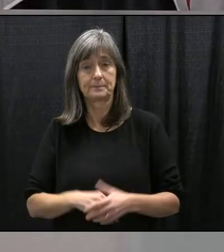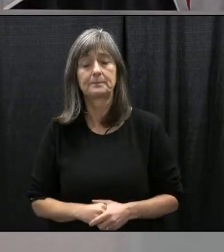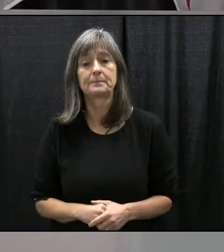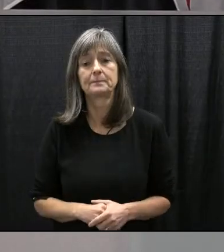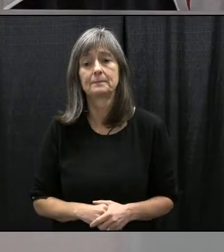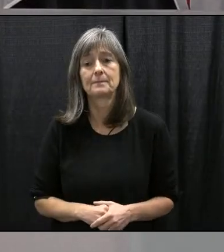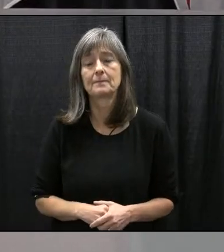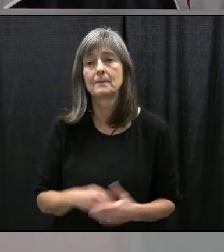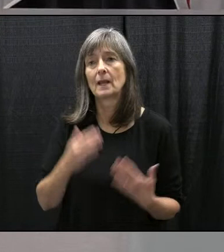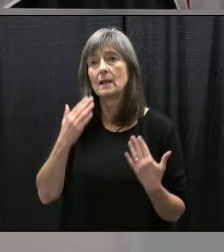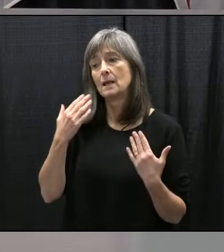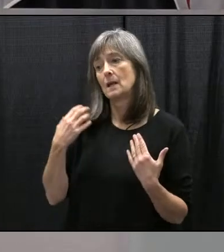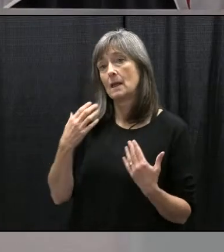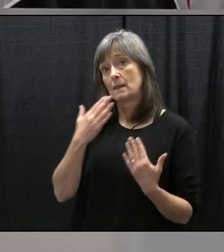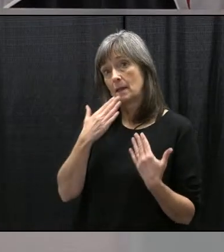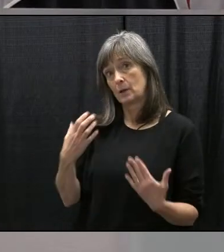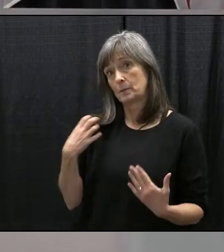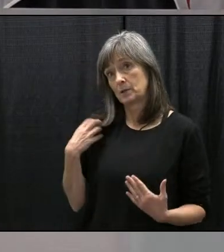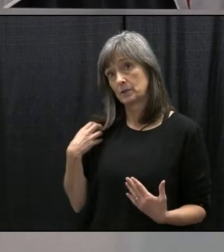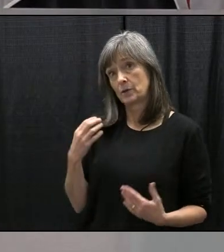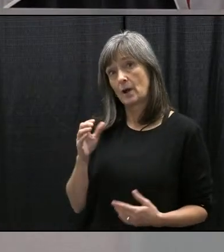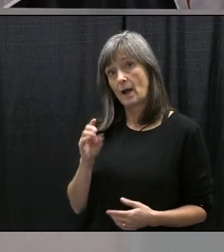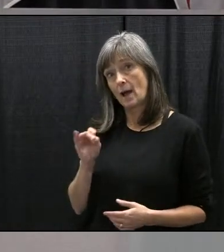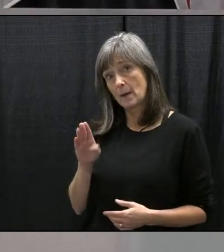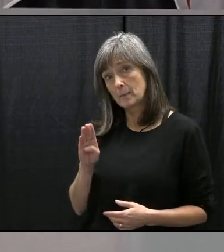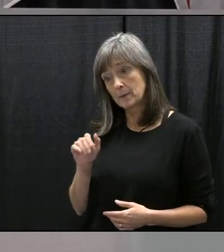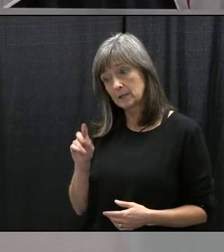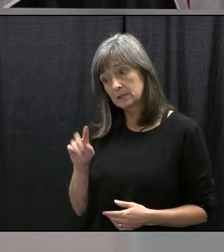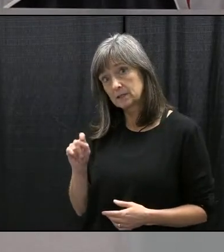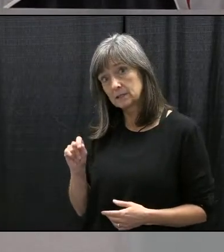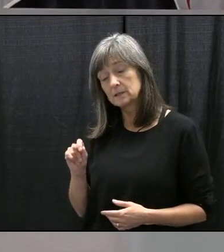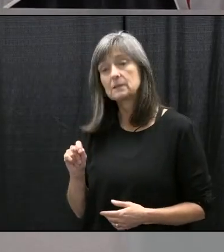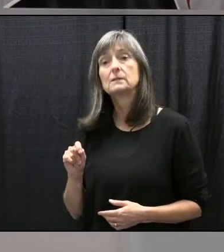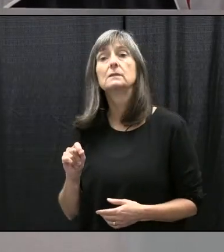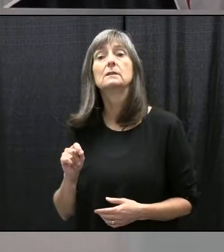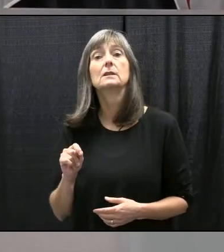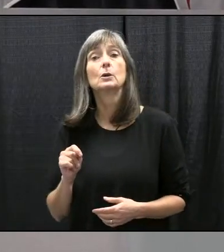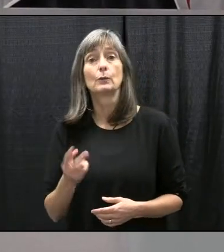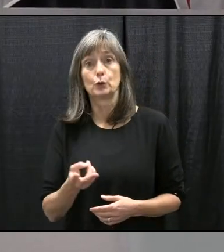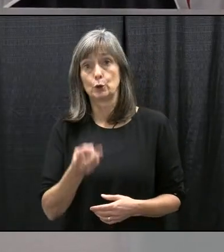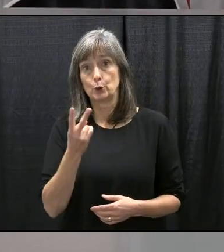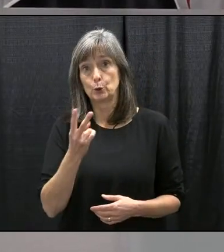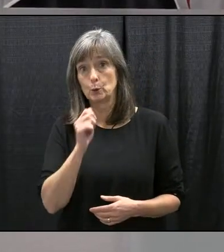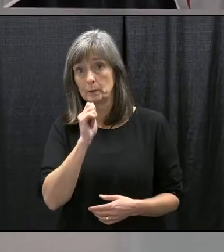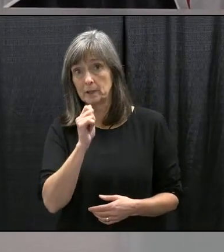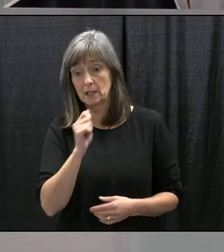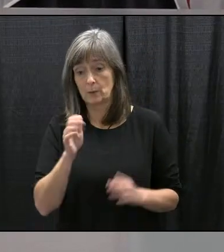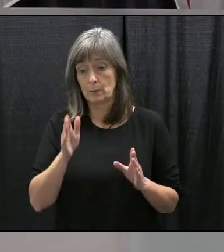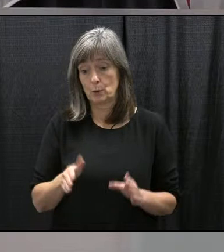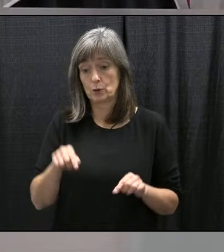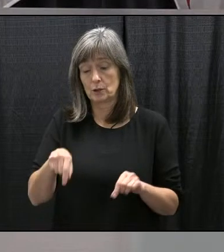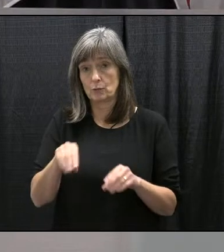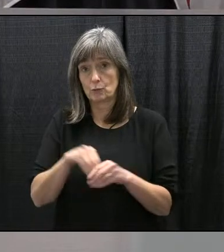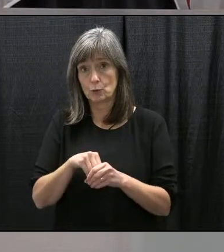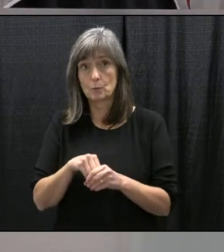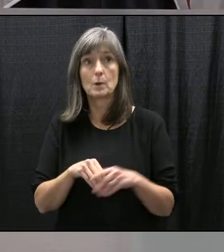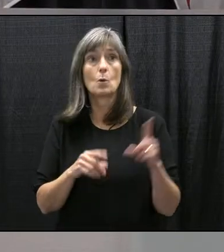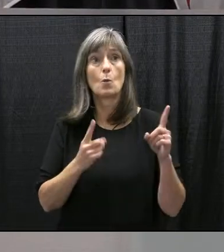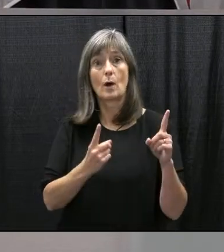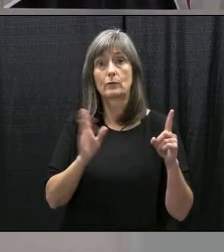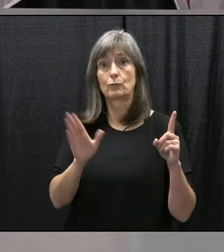Thank you, Minister Abbott. For the benefit of the Minister and listeners, we have 2 media in person and 1 joining by